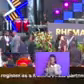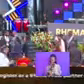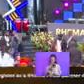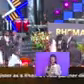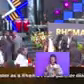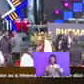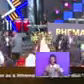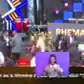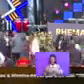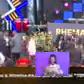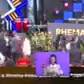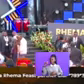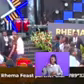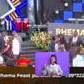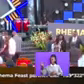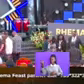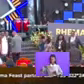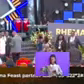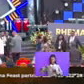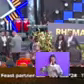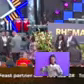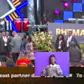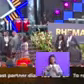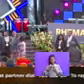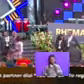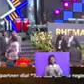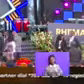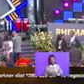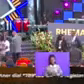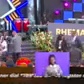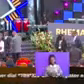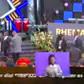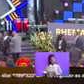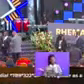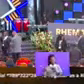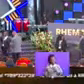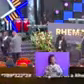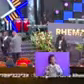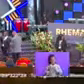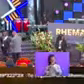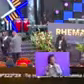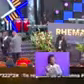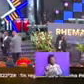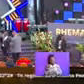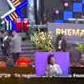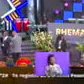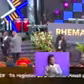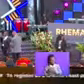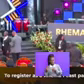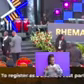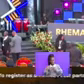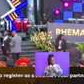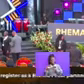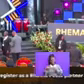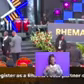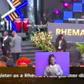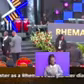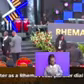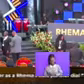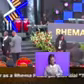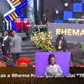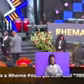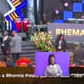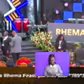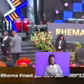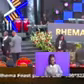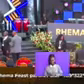all these people that are coming they are more than the books go and get all the books first come first Ser as soon as it's finished let them go so that I